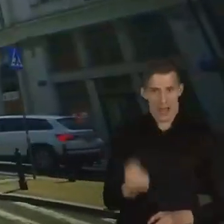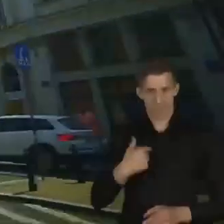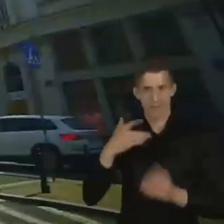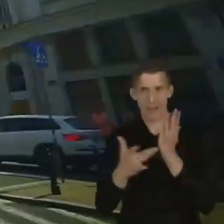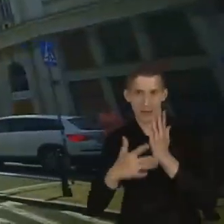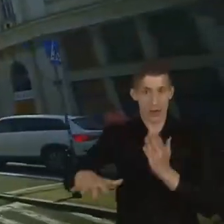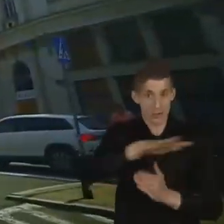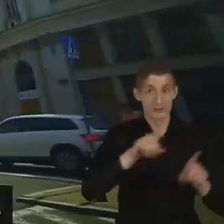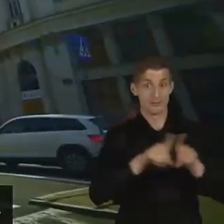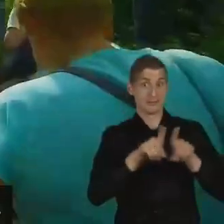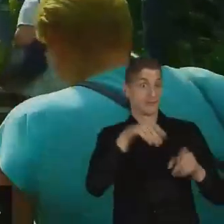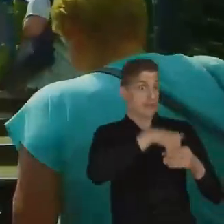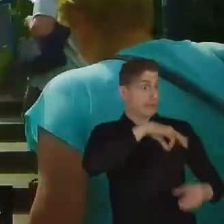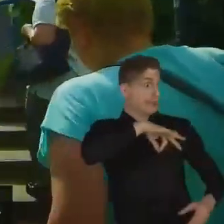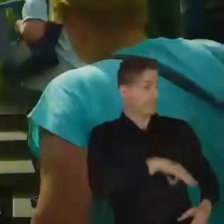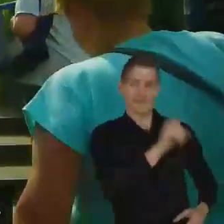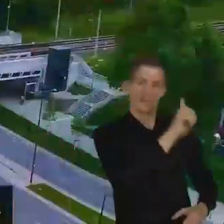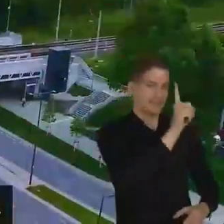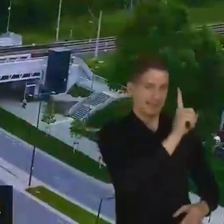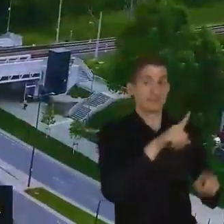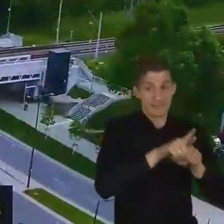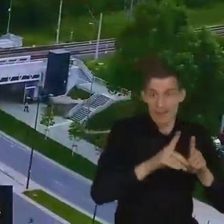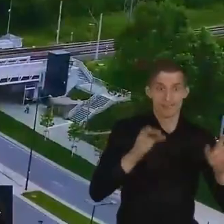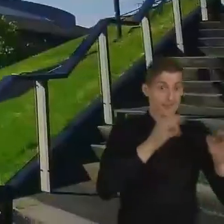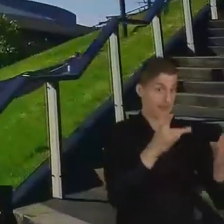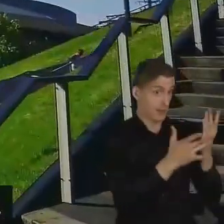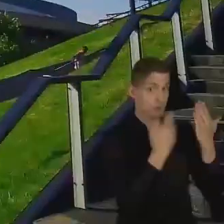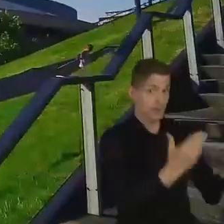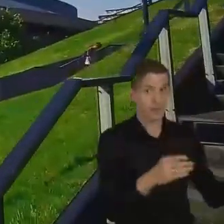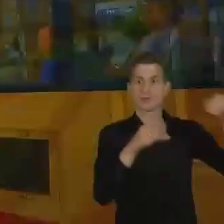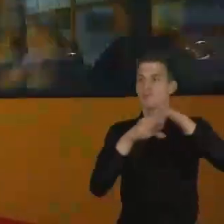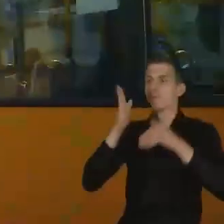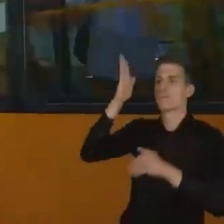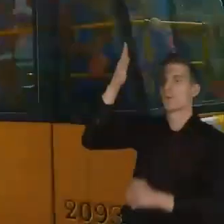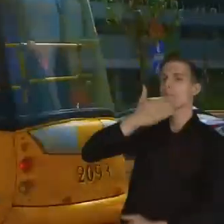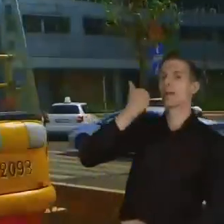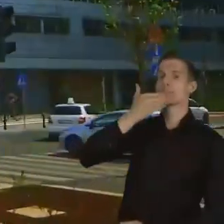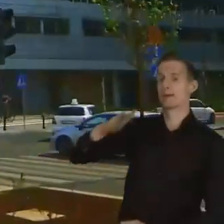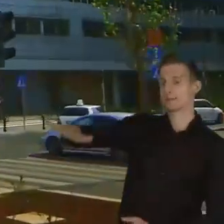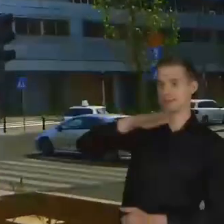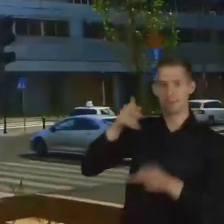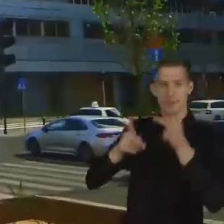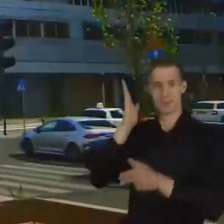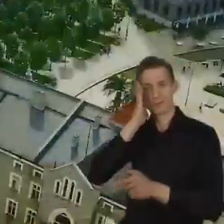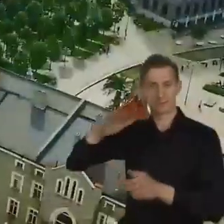not only to investors, but also to present and new residents.